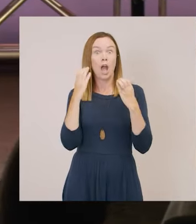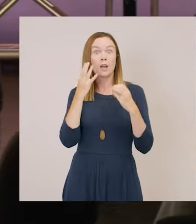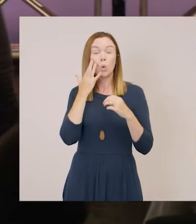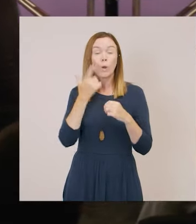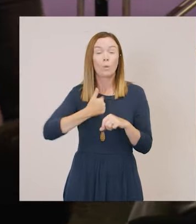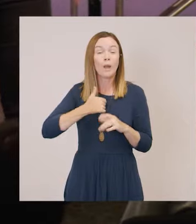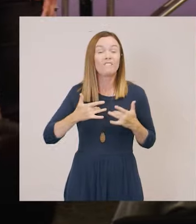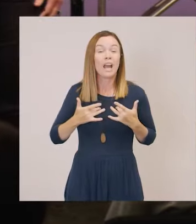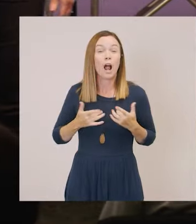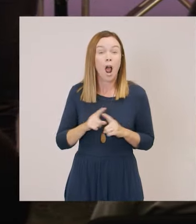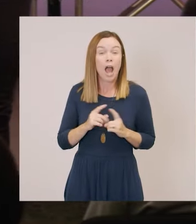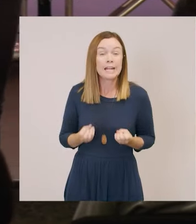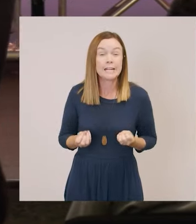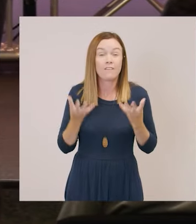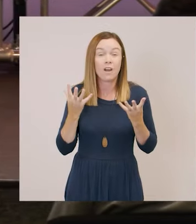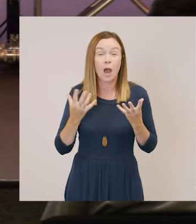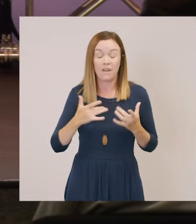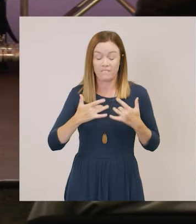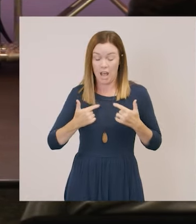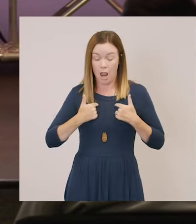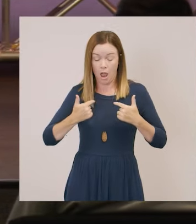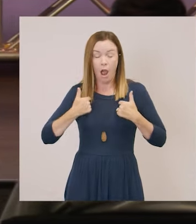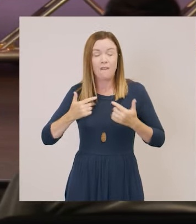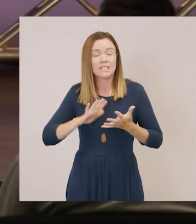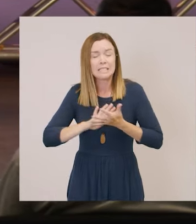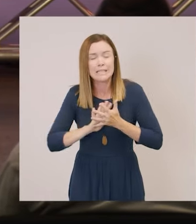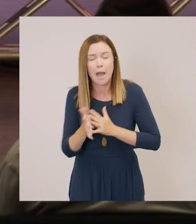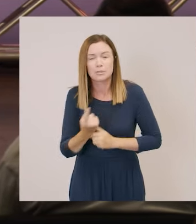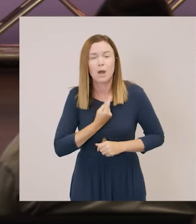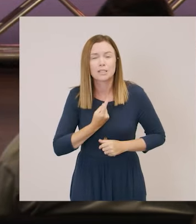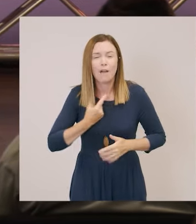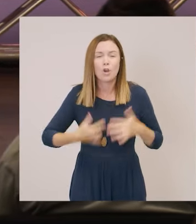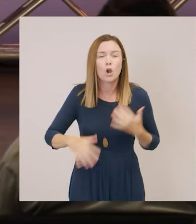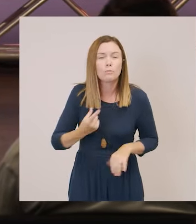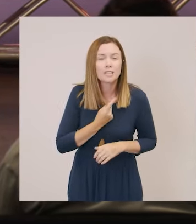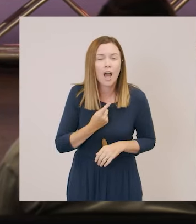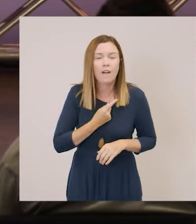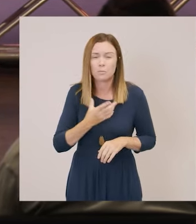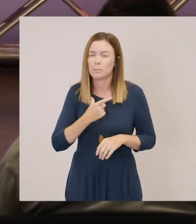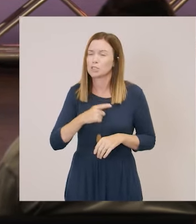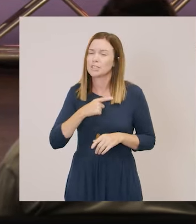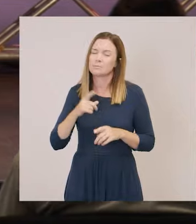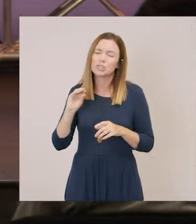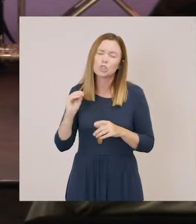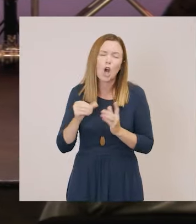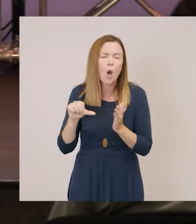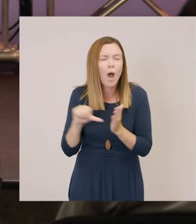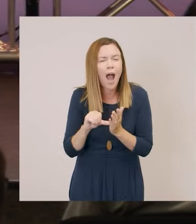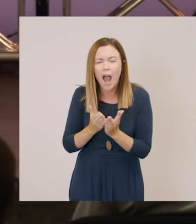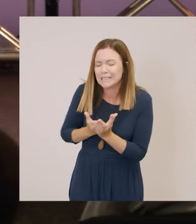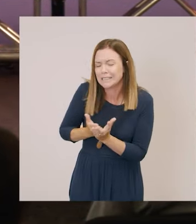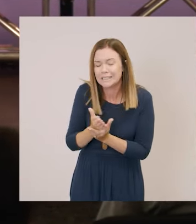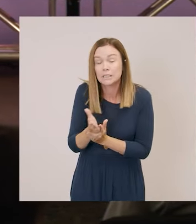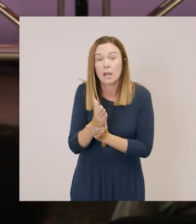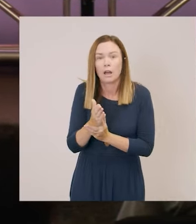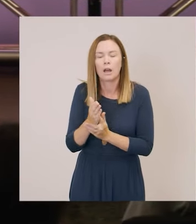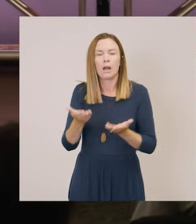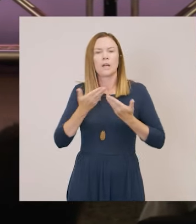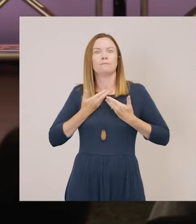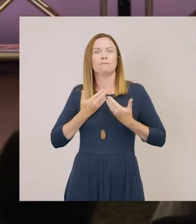feel like giving up, it's when we feel like we've damaged ourselves because it's been so hard, that we're actually getting